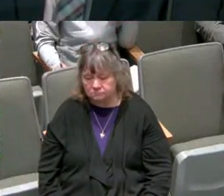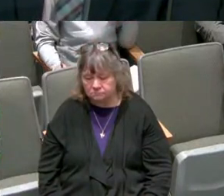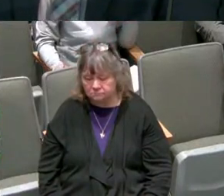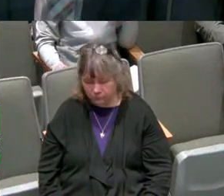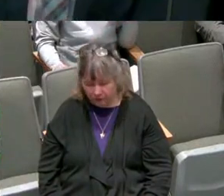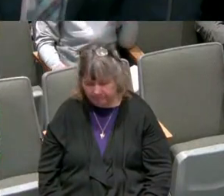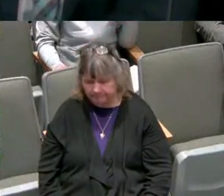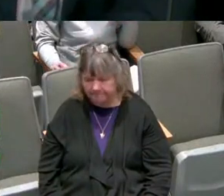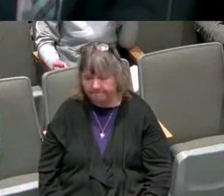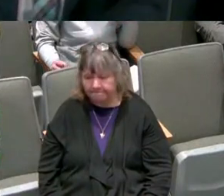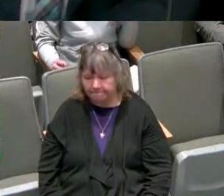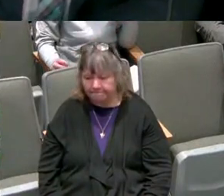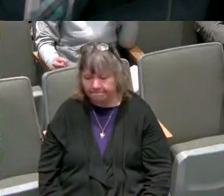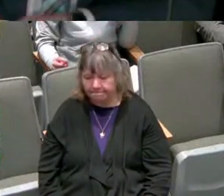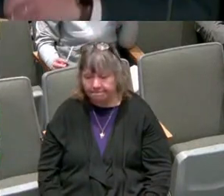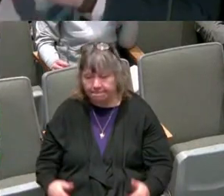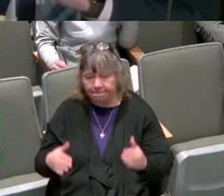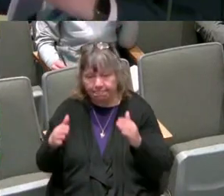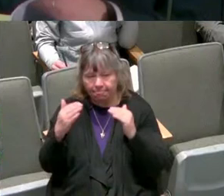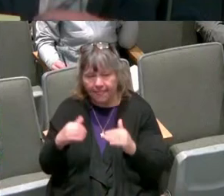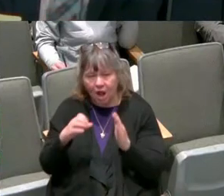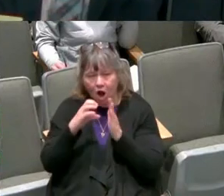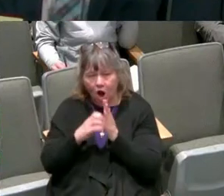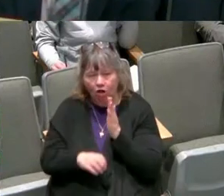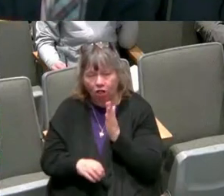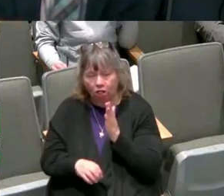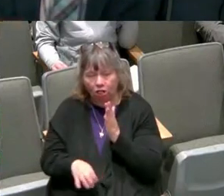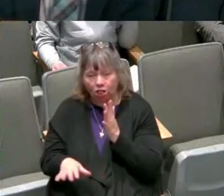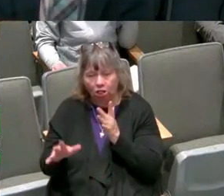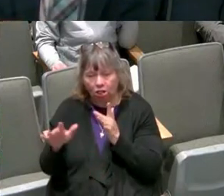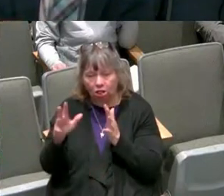okay on to article